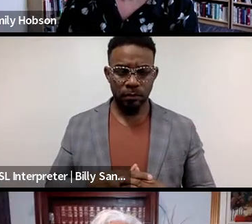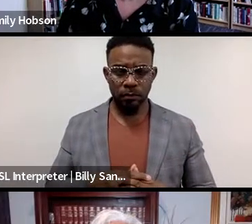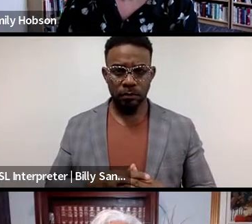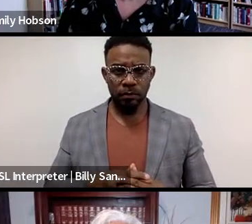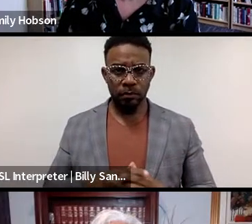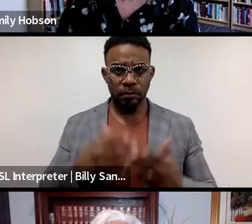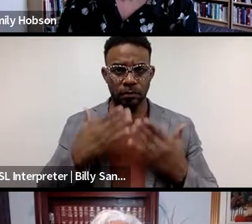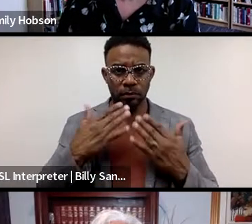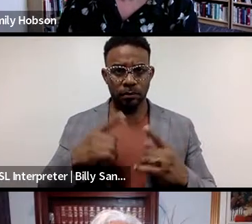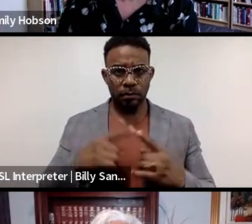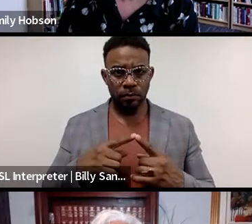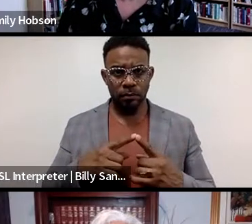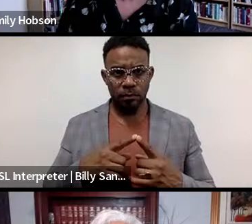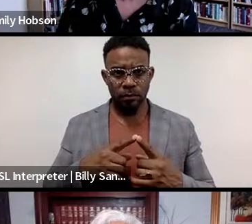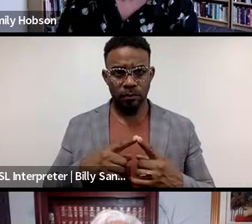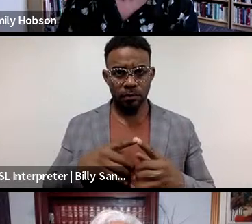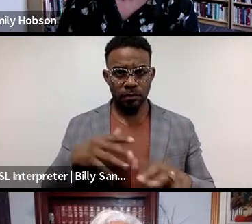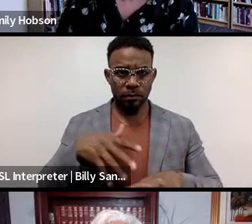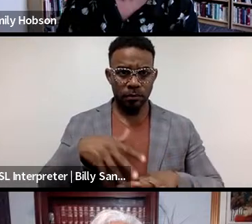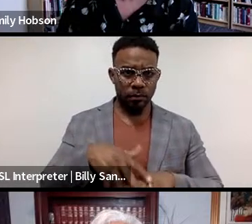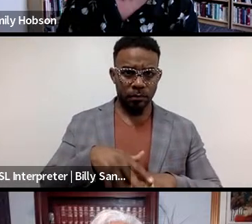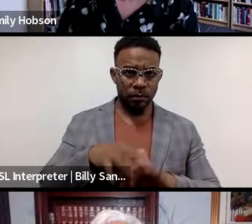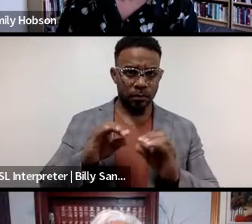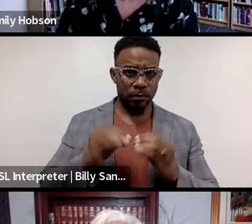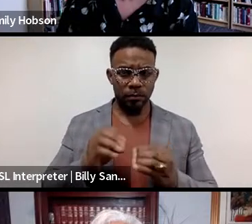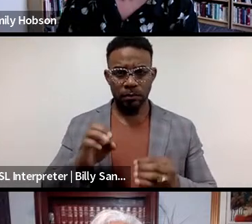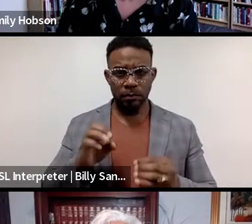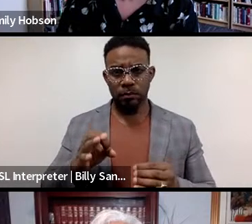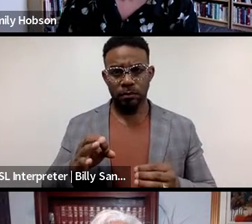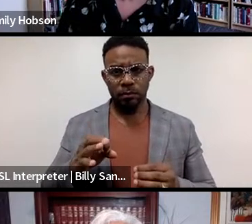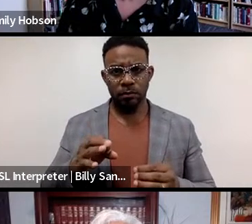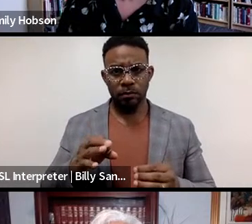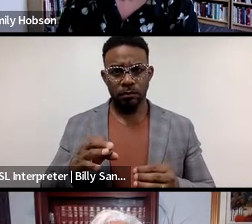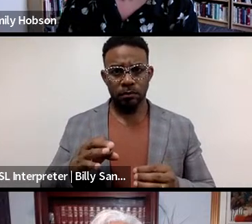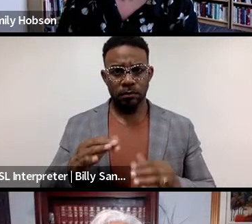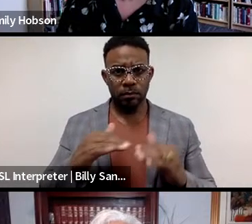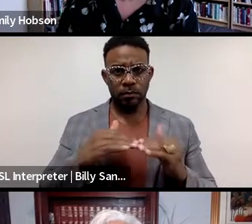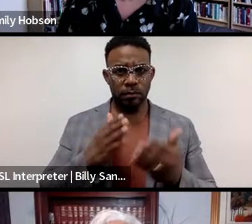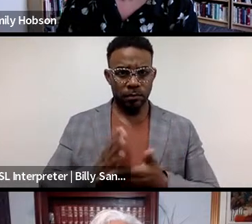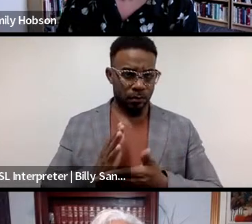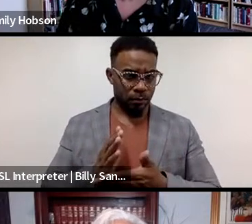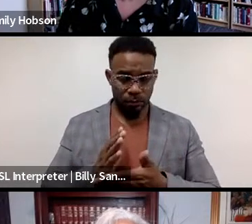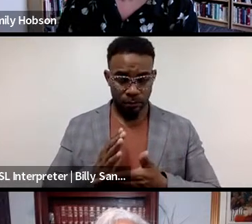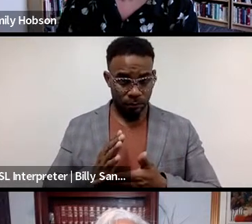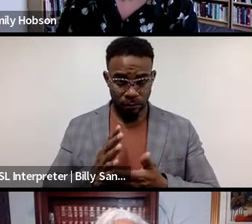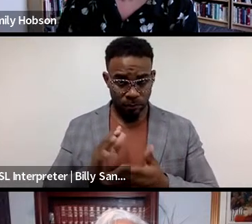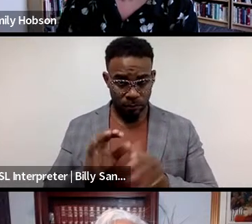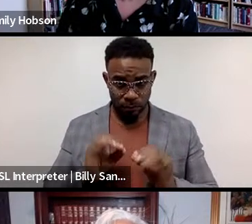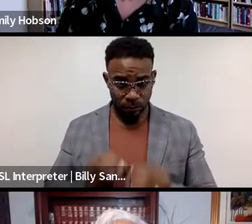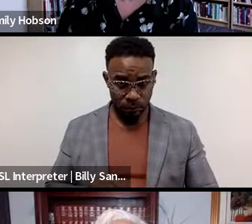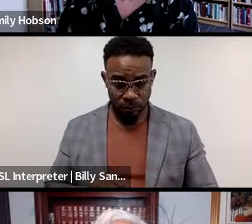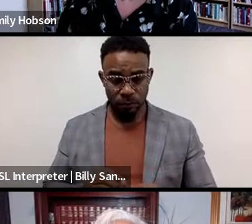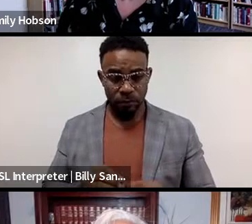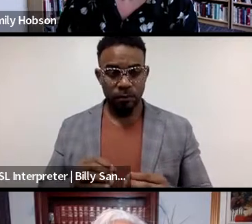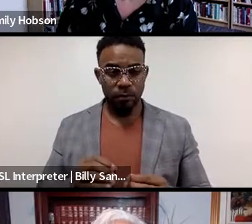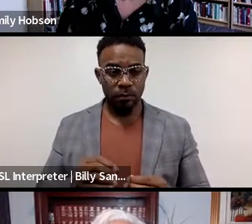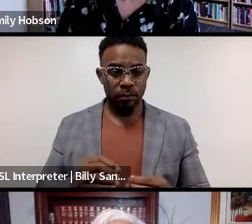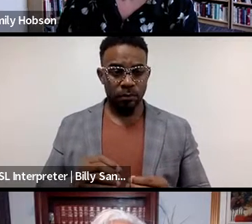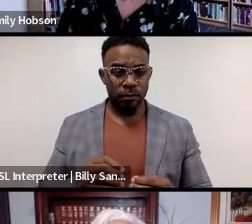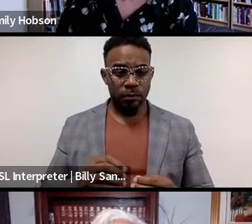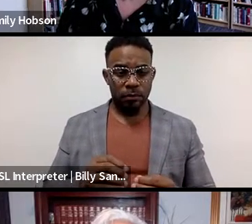to the grassroots organizations of the civil rights organizations.